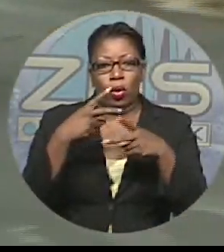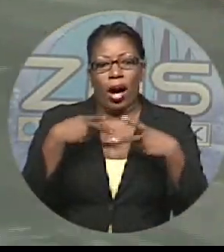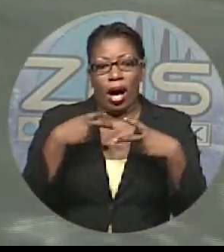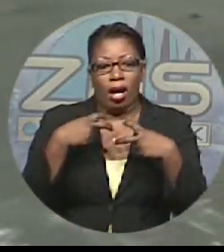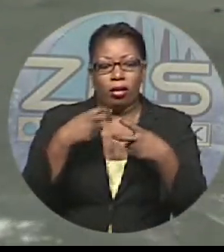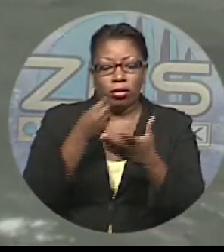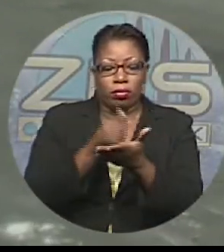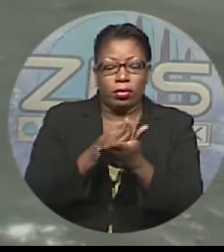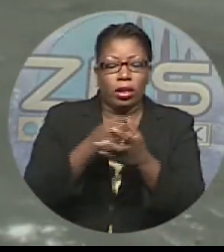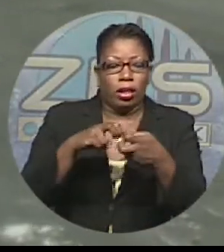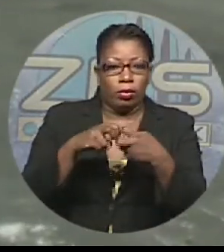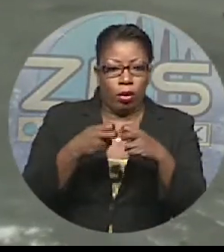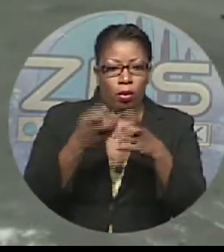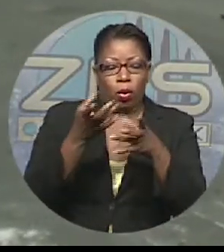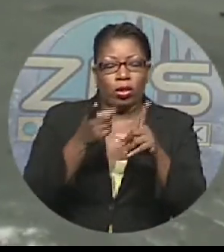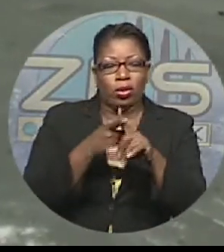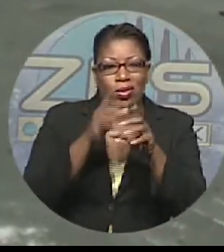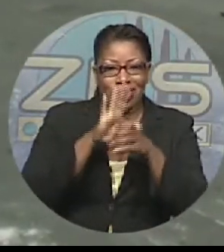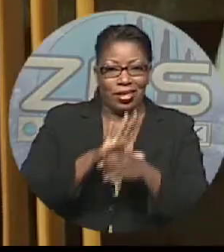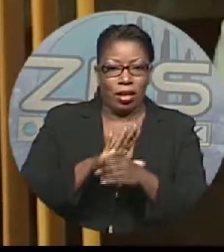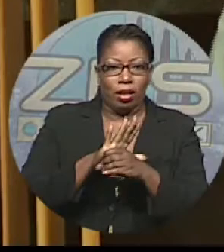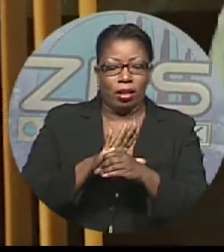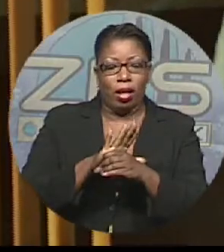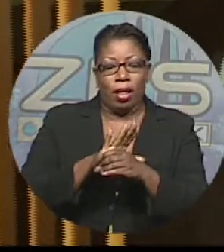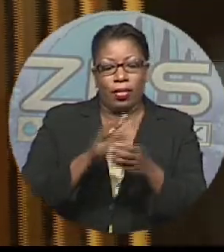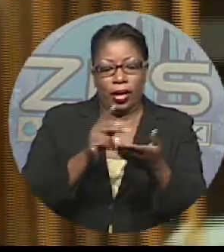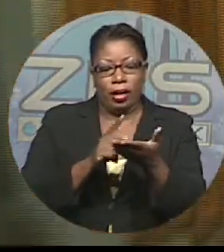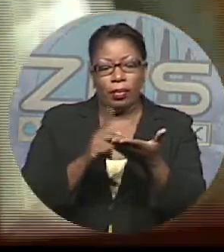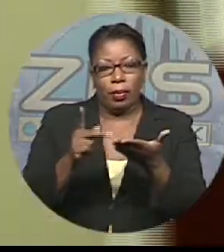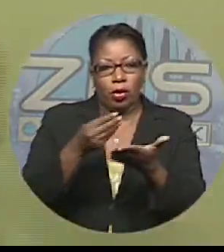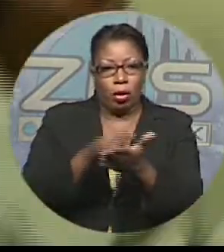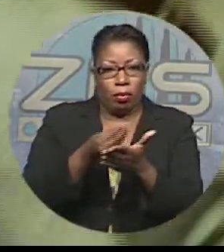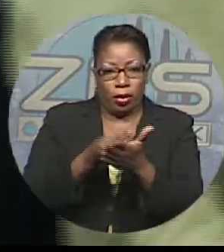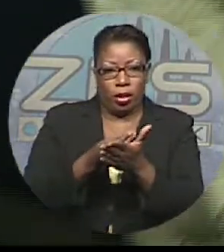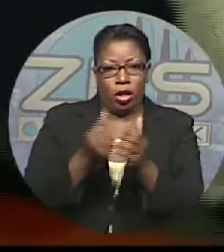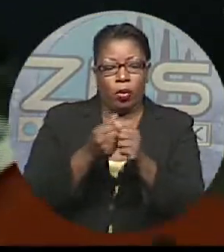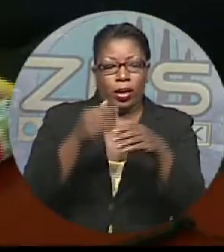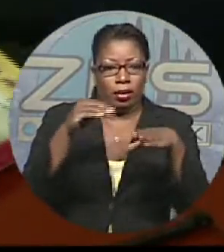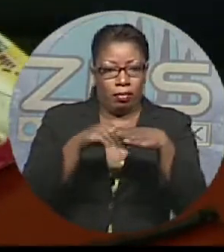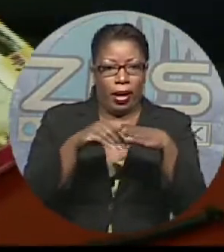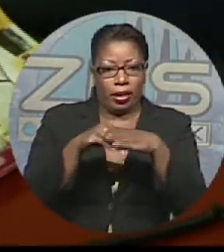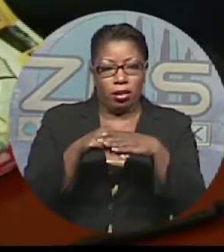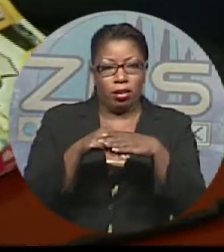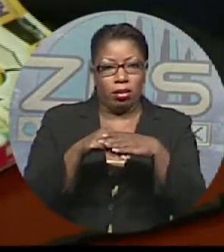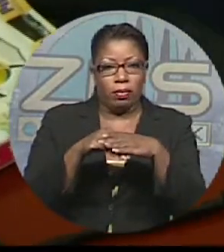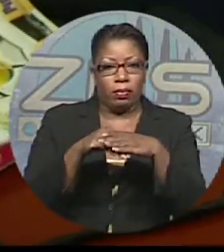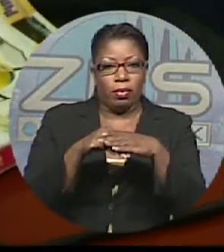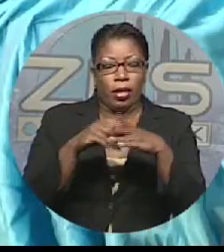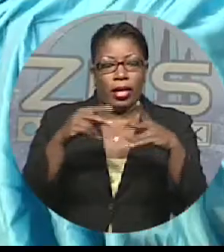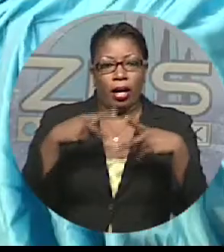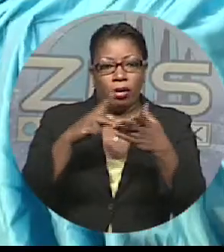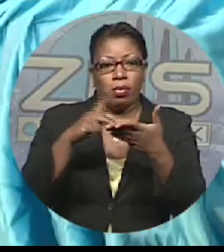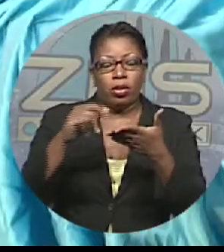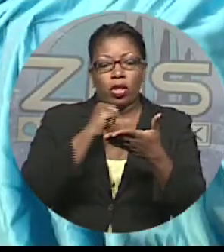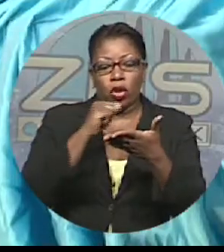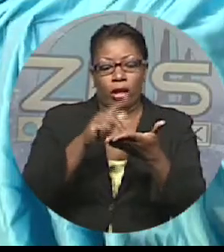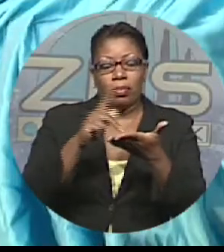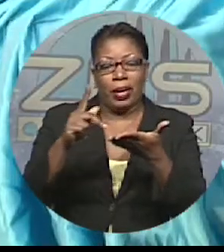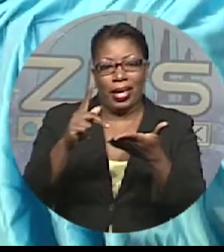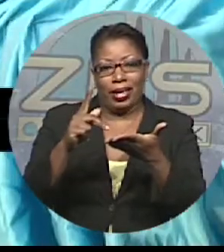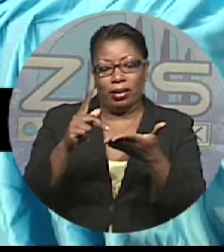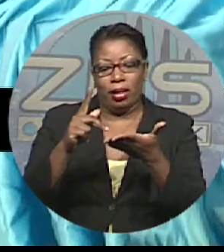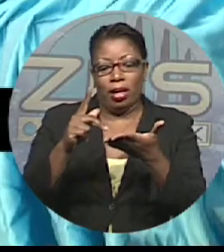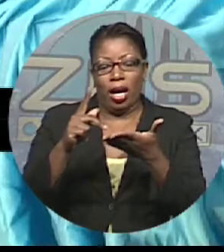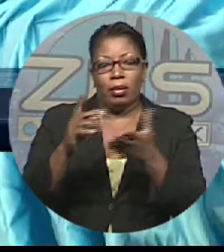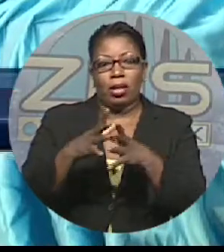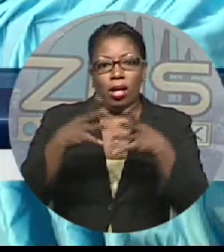to settle their accounts with the mortgage corporation as soon as possible. He says delinquency numbers are still too high. The last thing we want to do